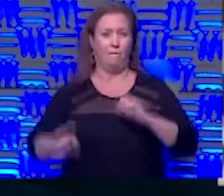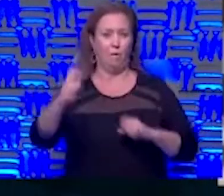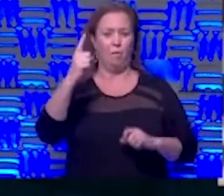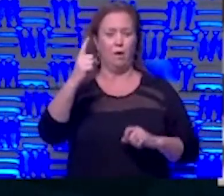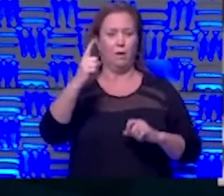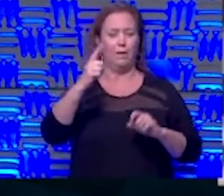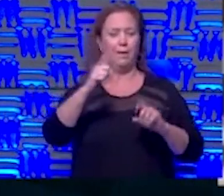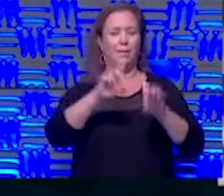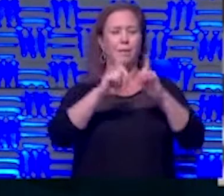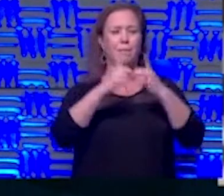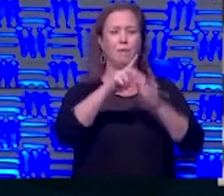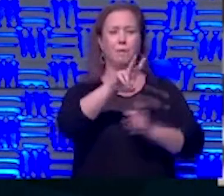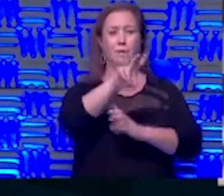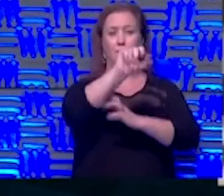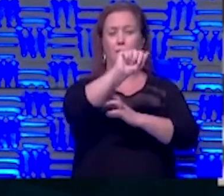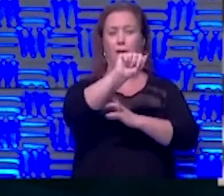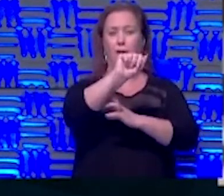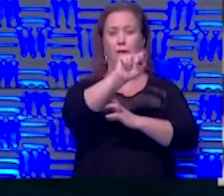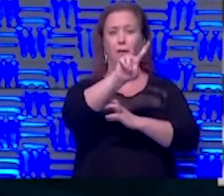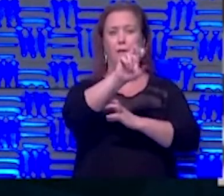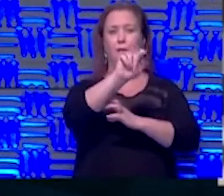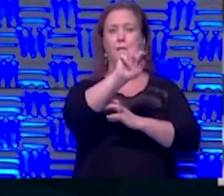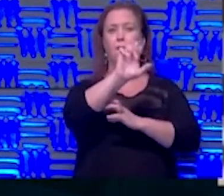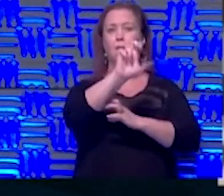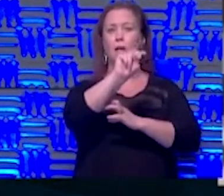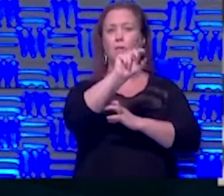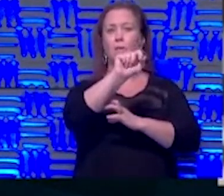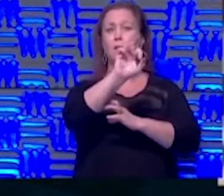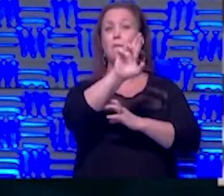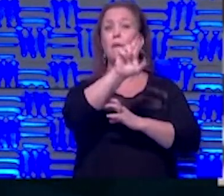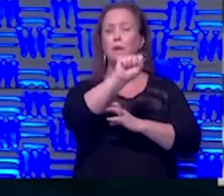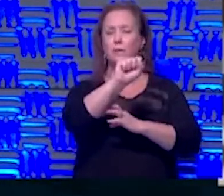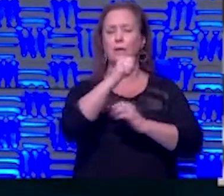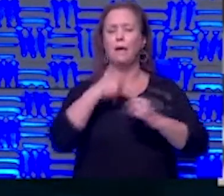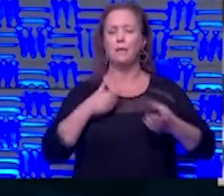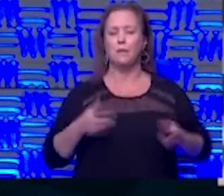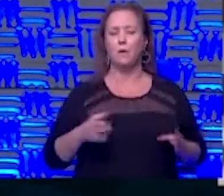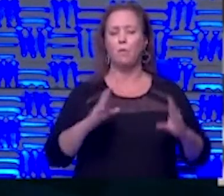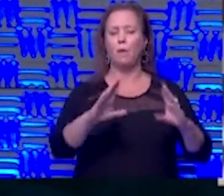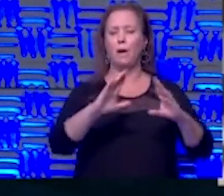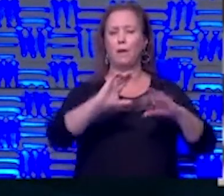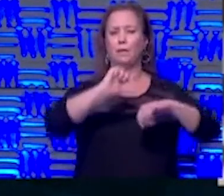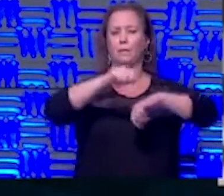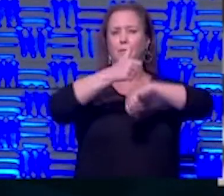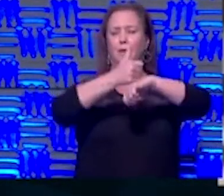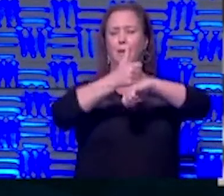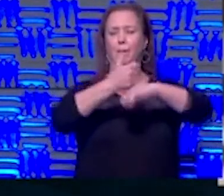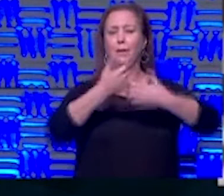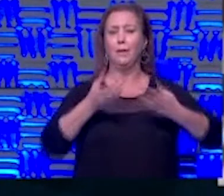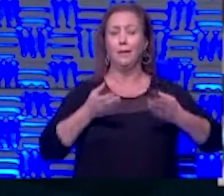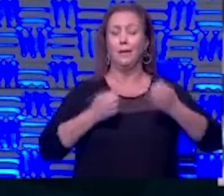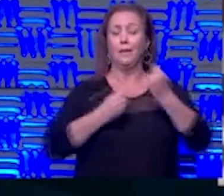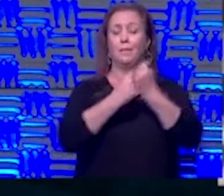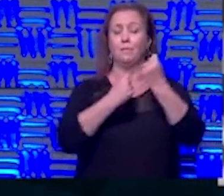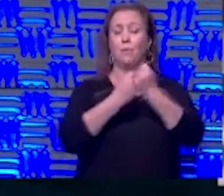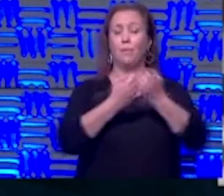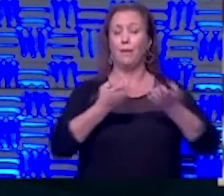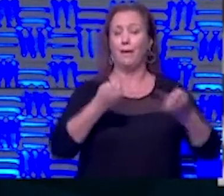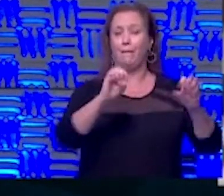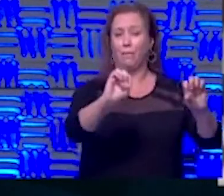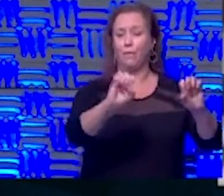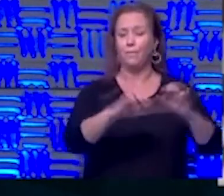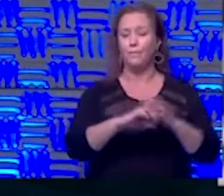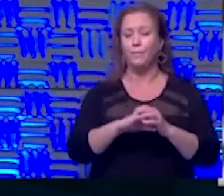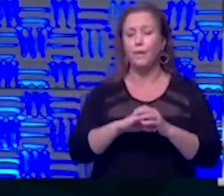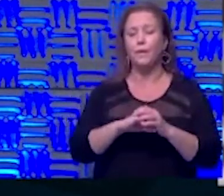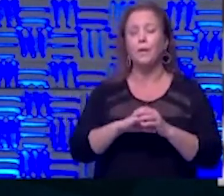Department of Veterans Affairs has a significant role to assist in that effort. And I suppose I would add to that,